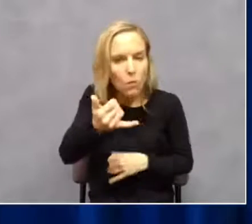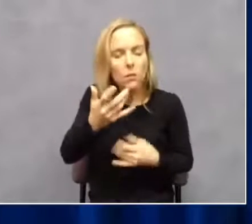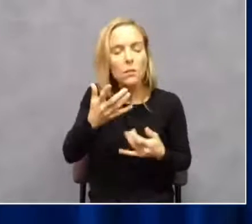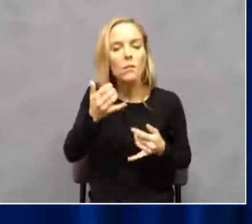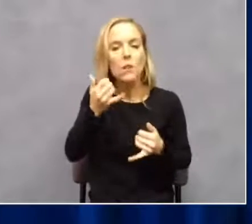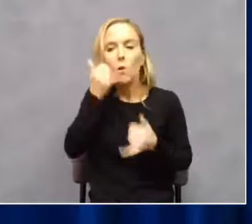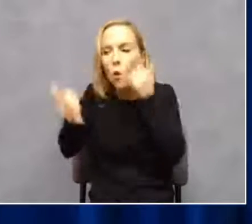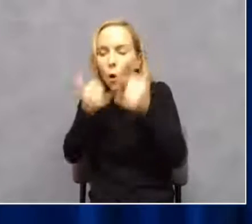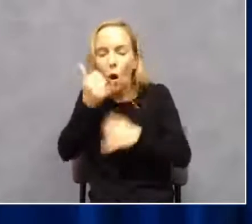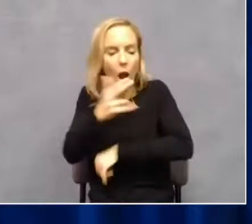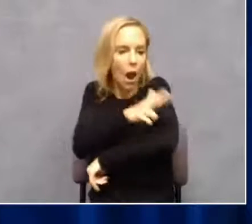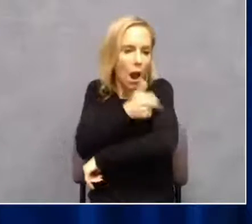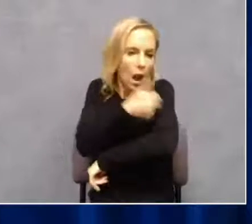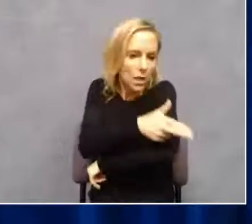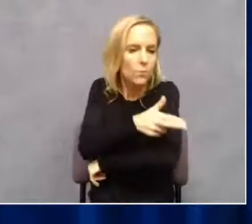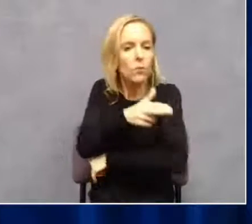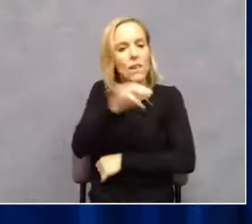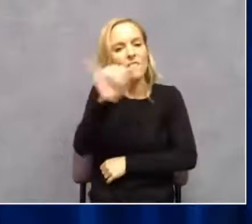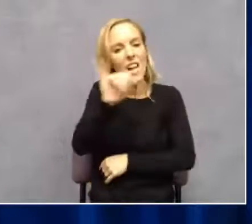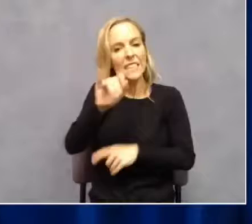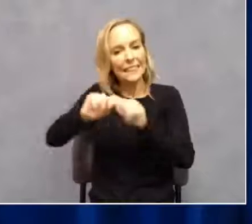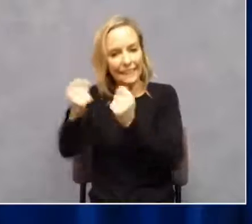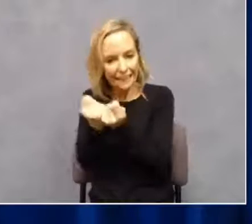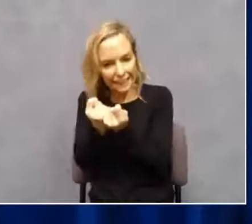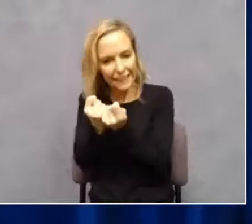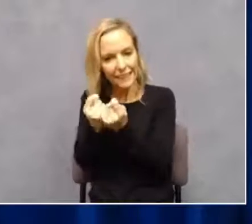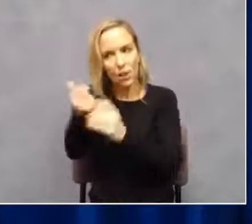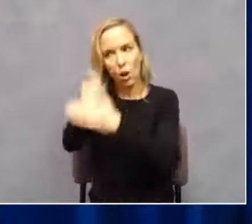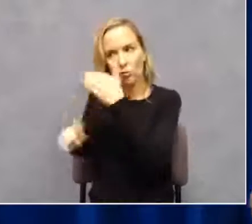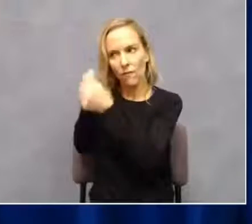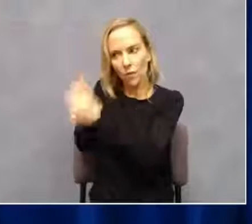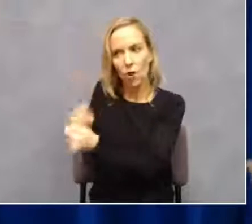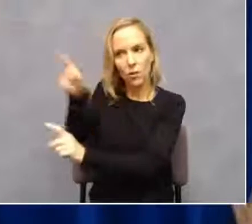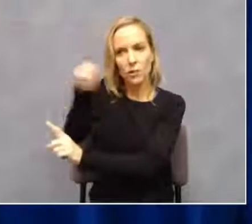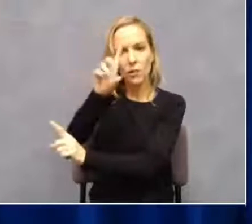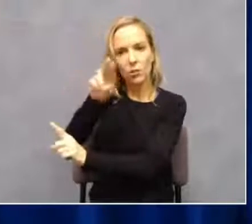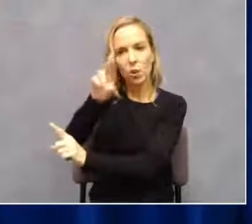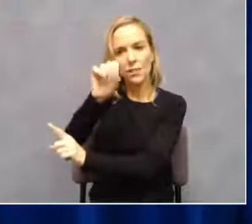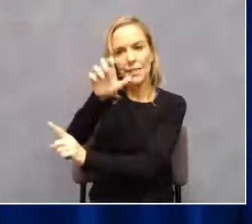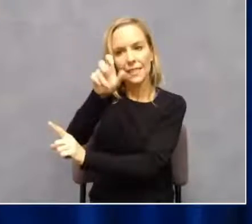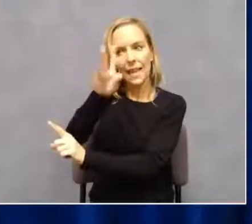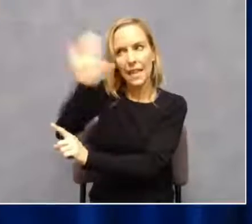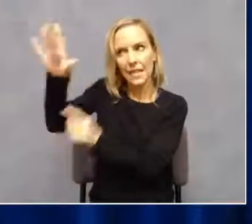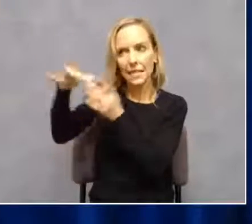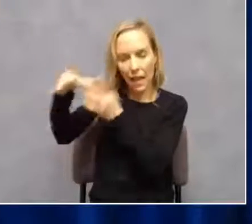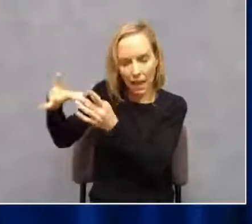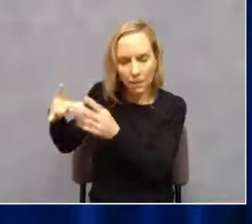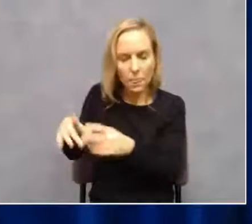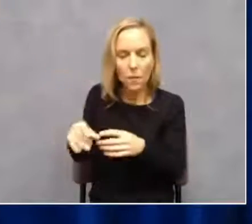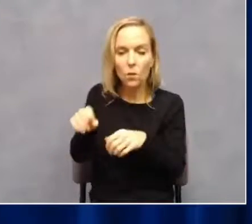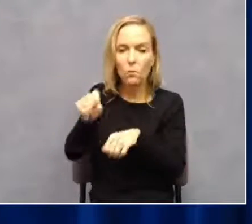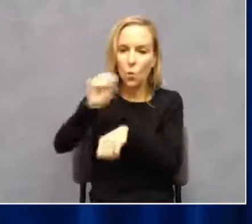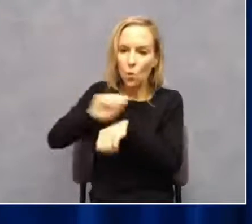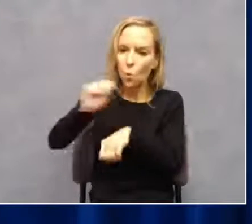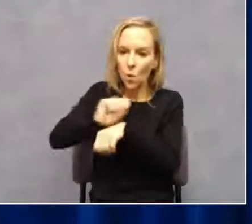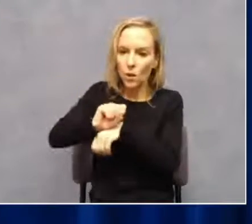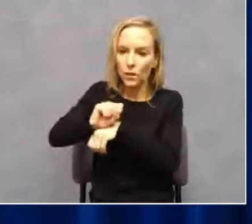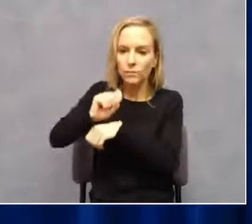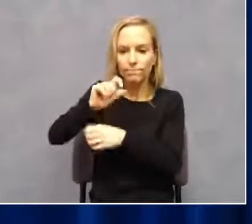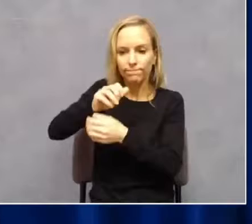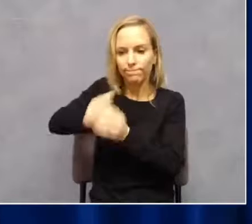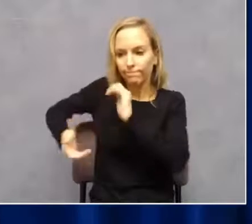hospital-acquired infection team under Dr. Stack's guidance that work with all facilities, but have been working very closely with Thompson